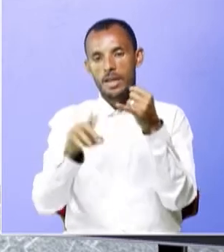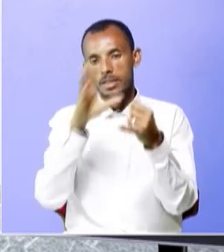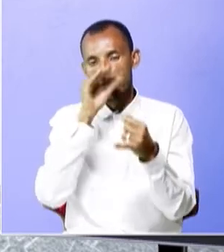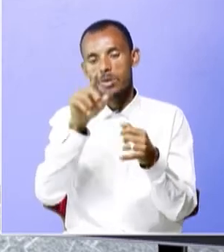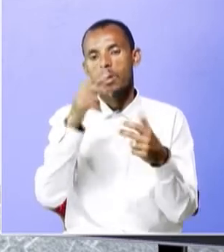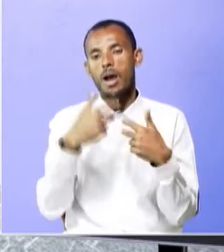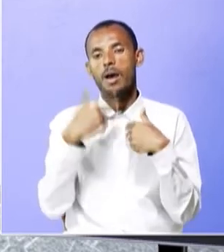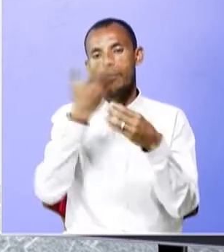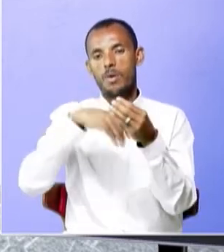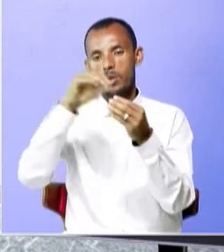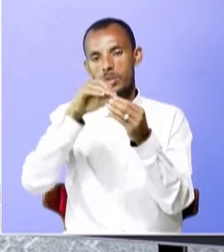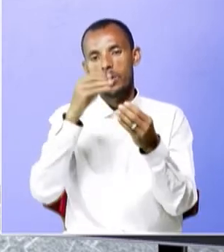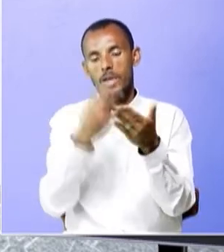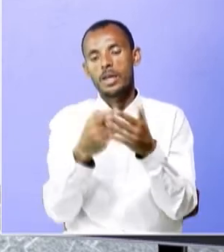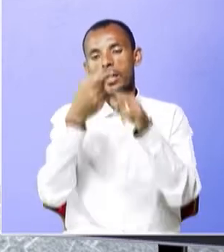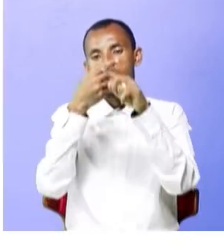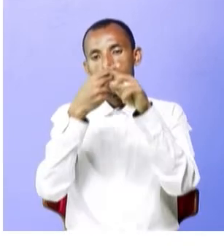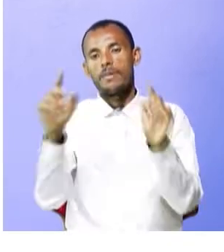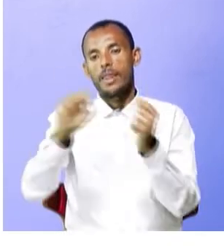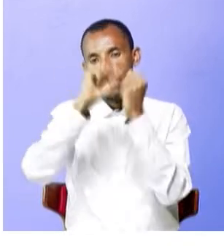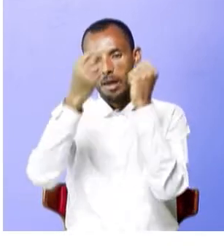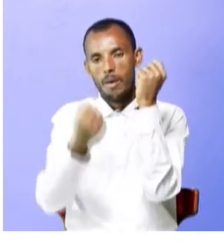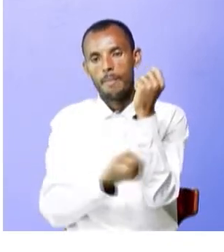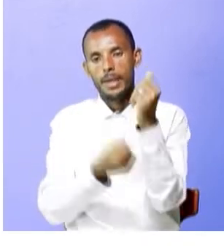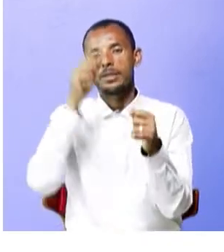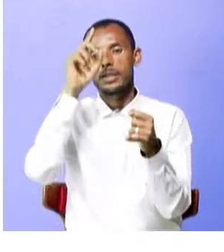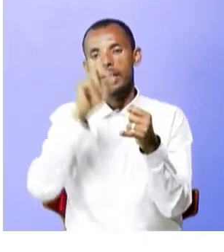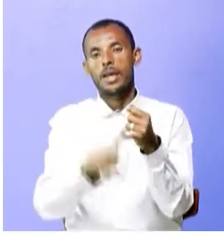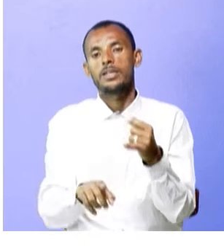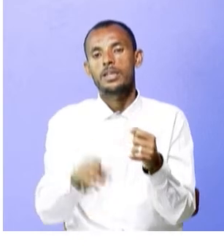you have also here different base edges. Okay,